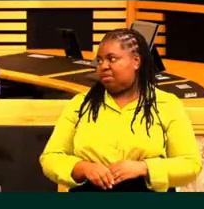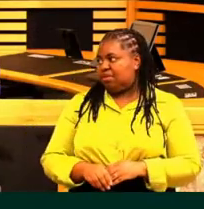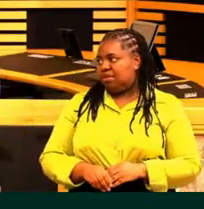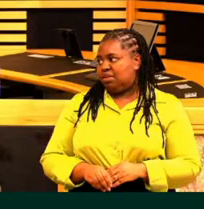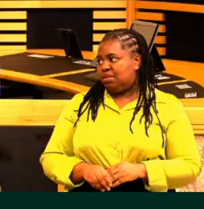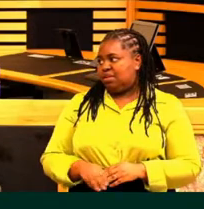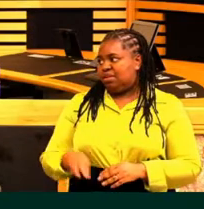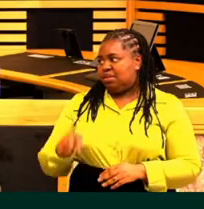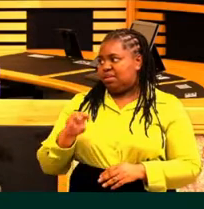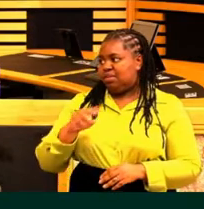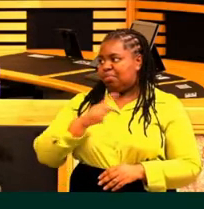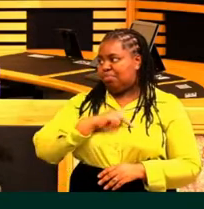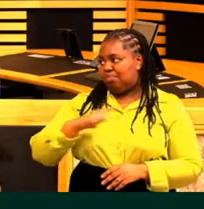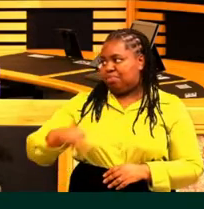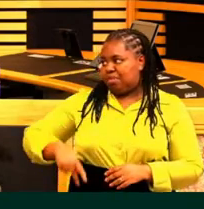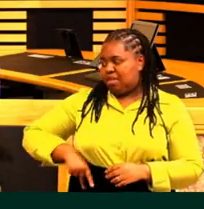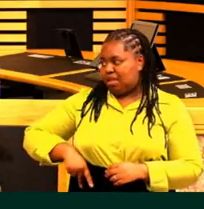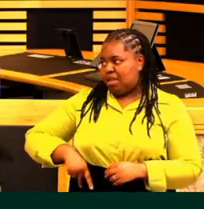um